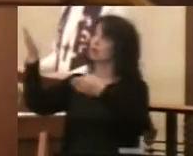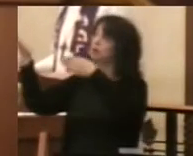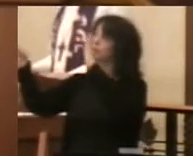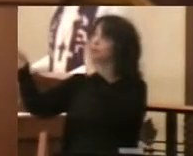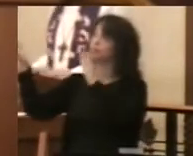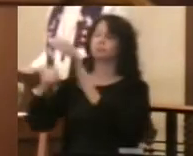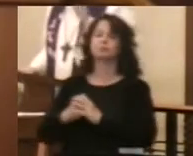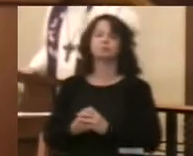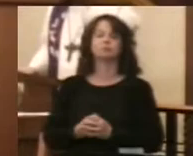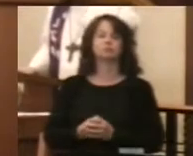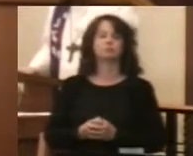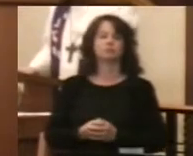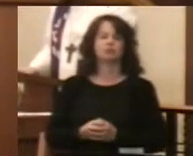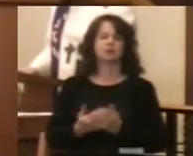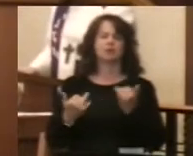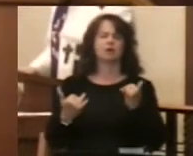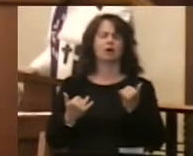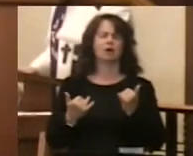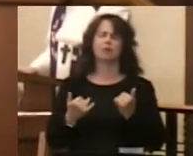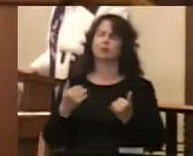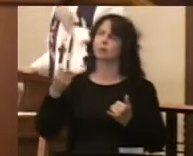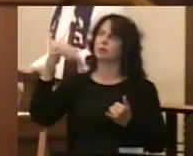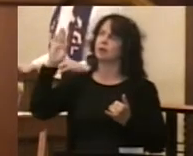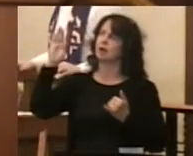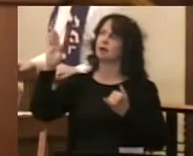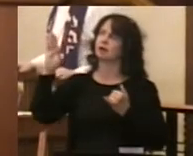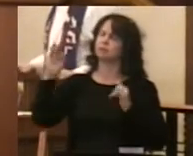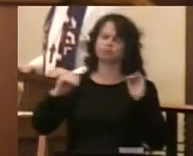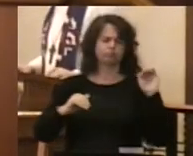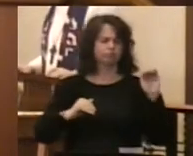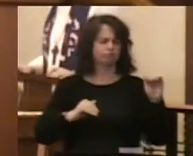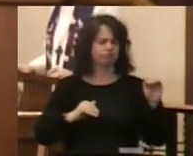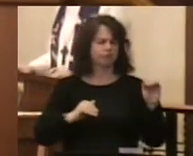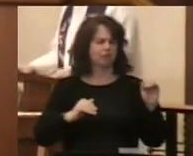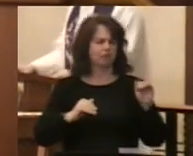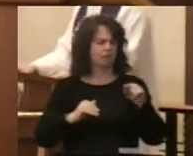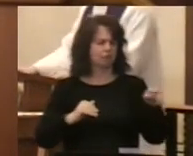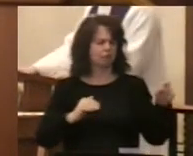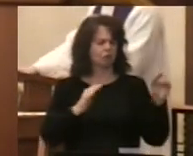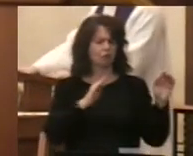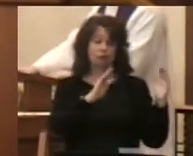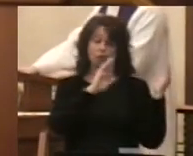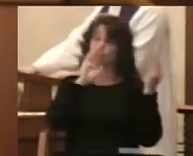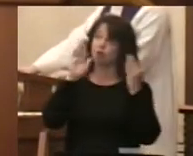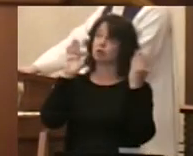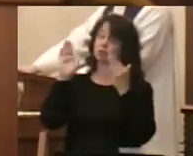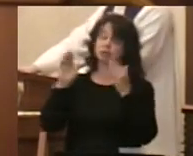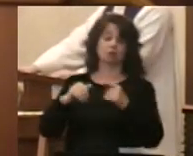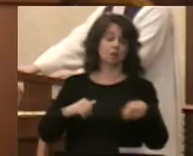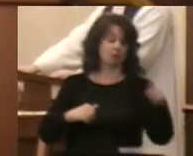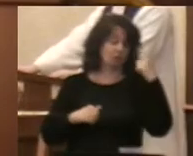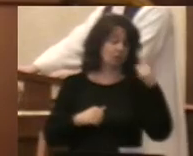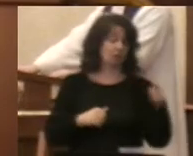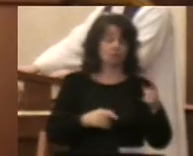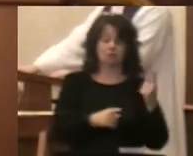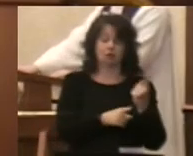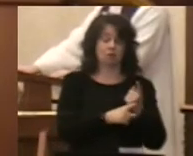And how would God get the attention of such a people who would not listen to Him, who thought they were right already?